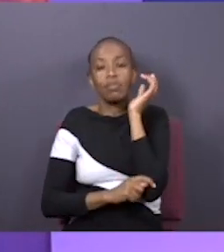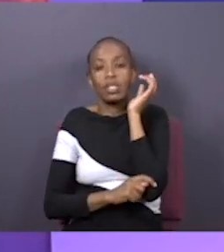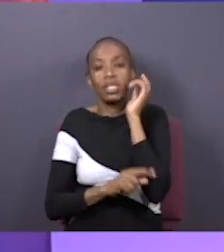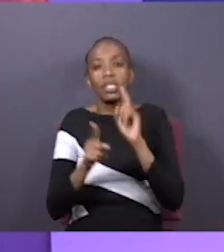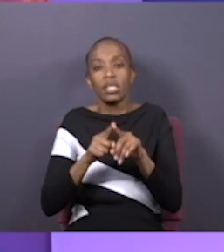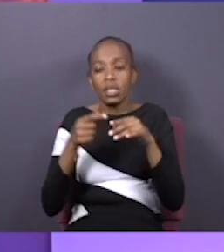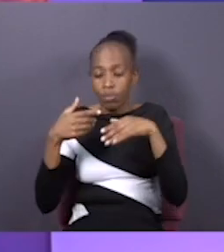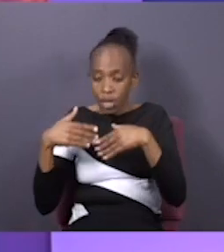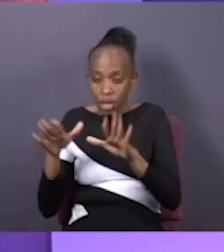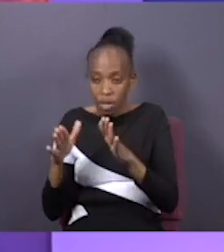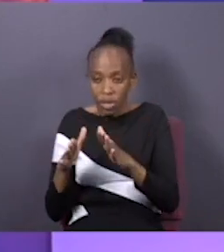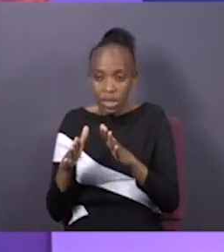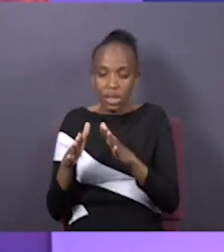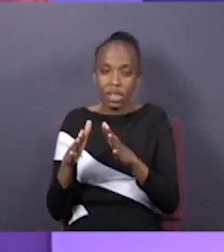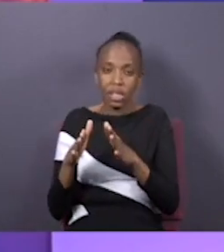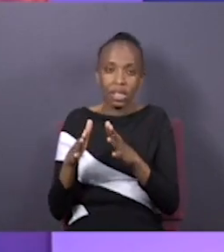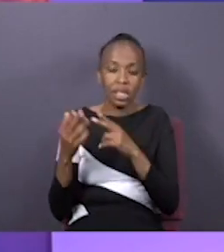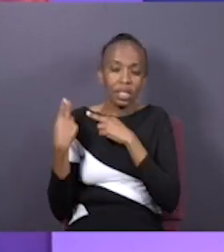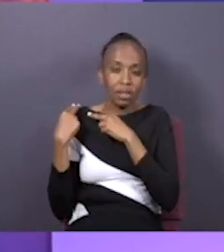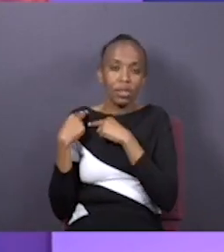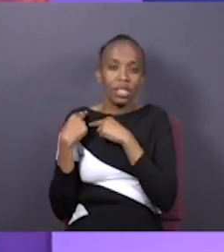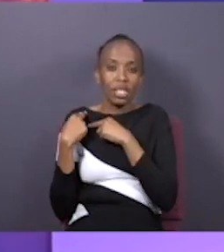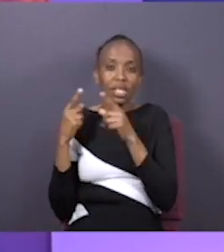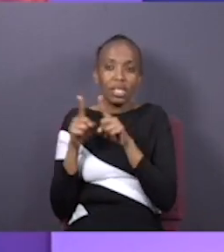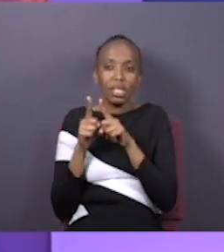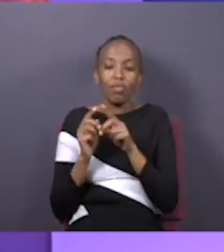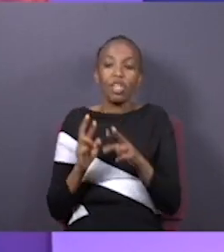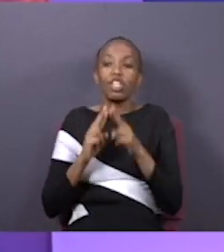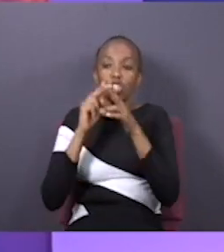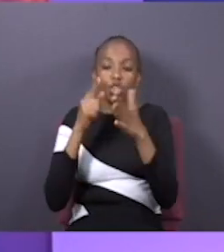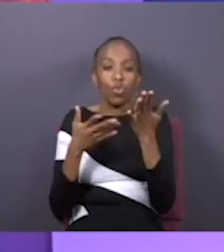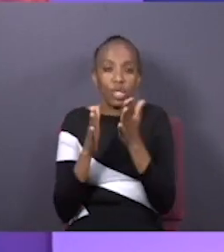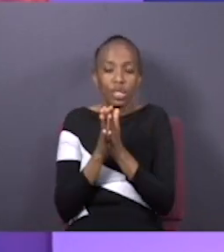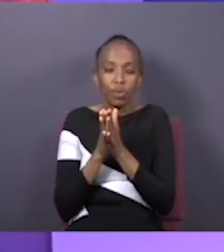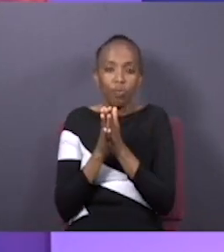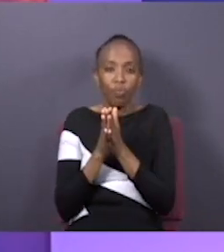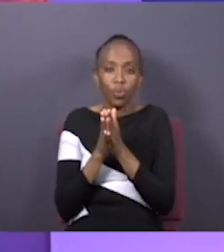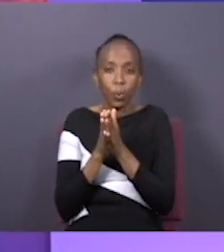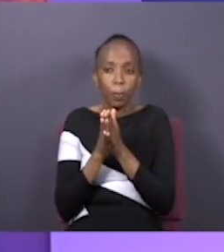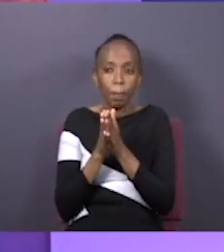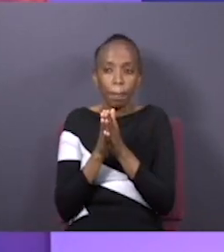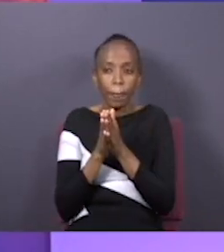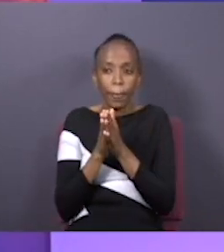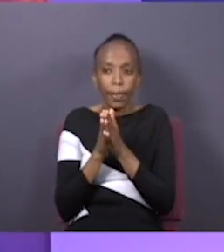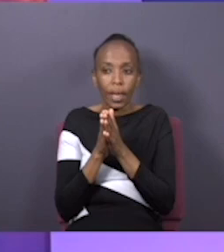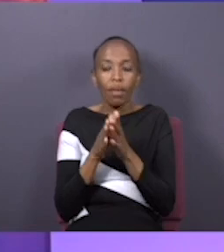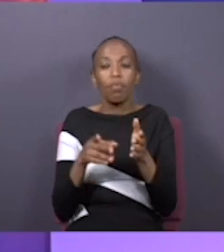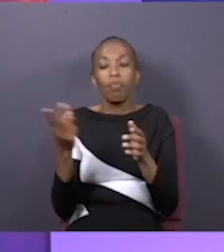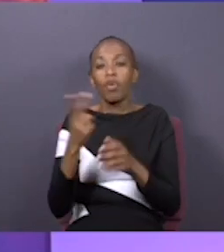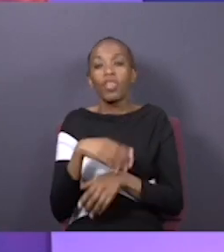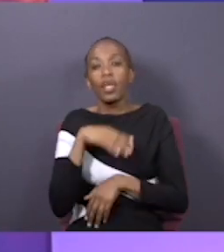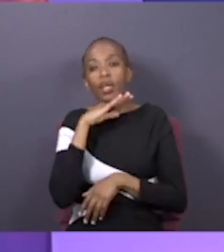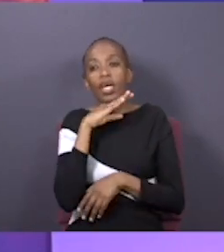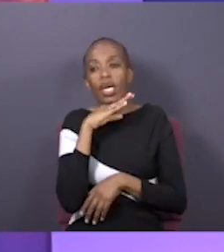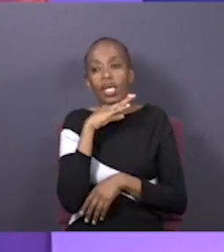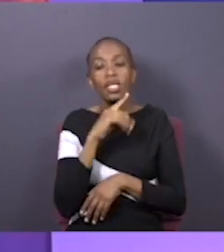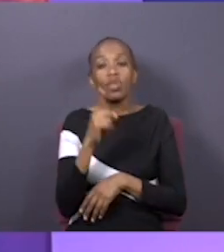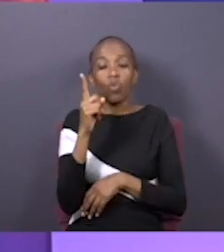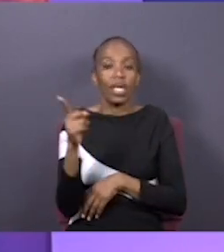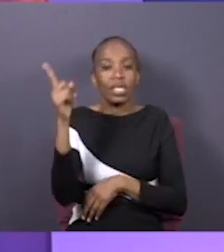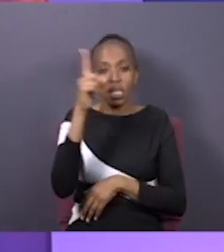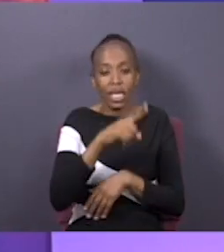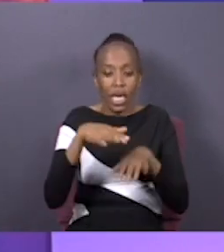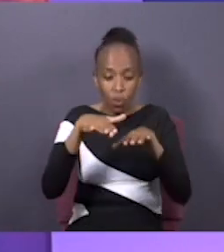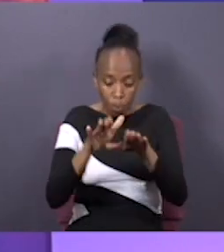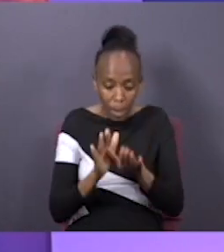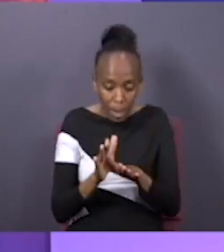and they lost their credibility. And the result was that they died in one day and they